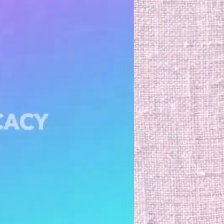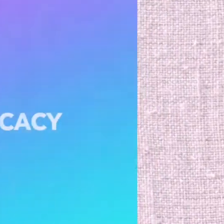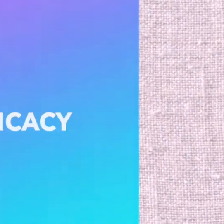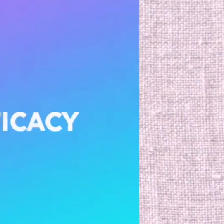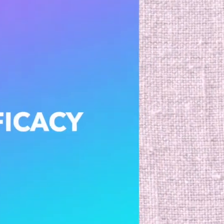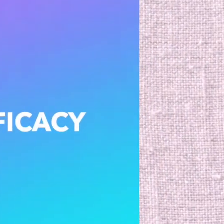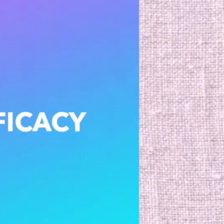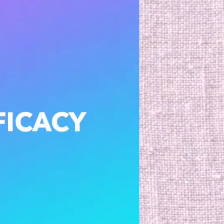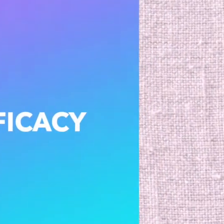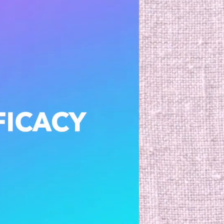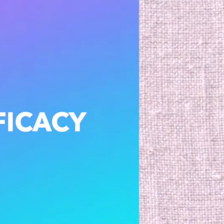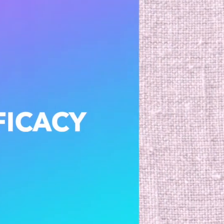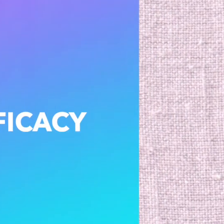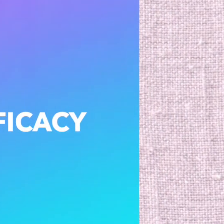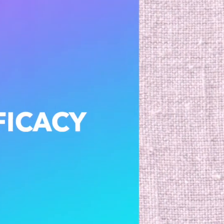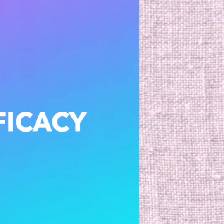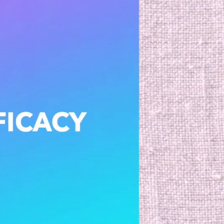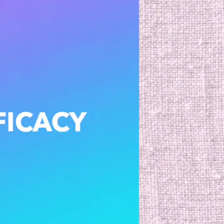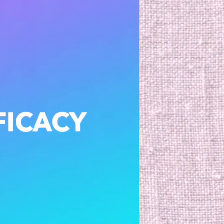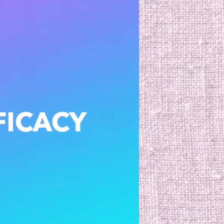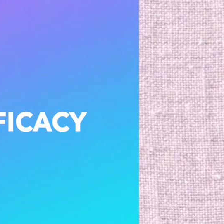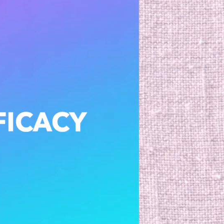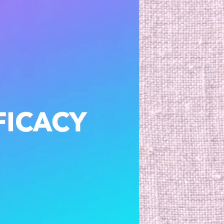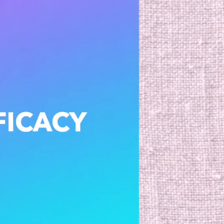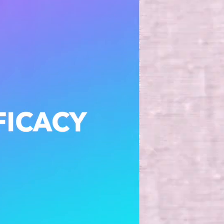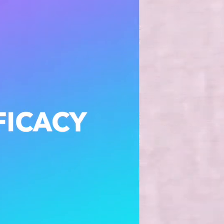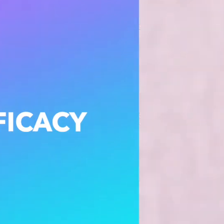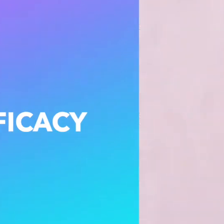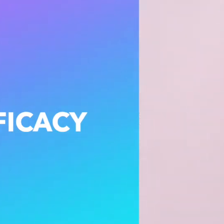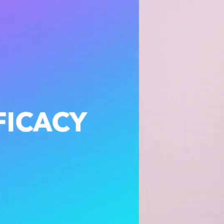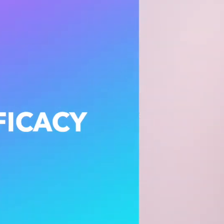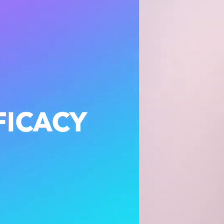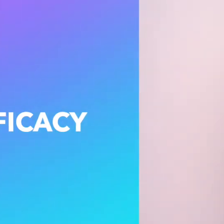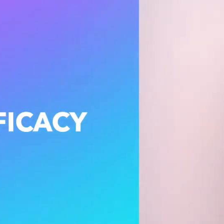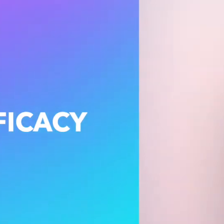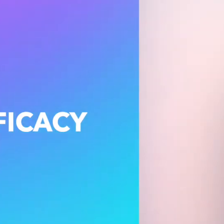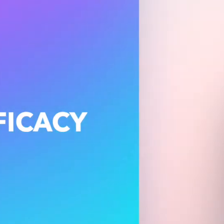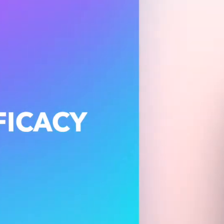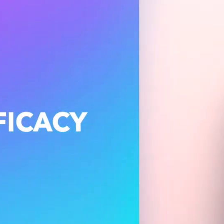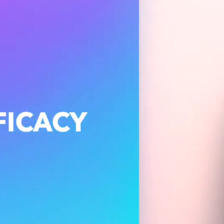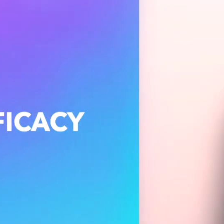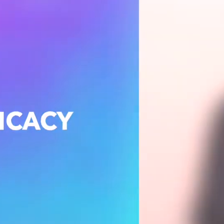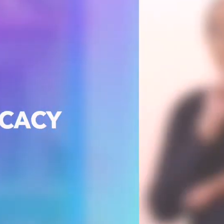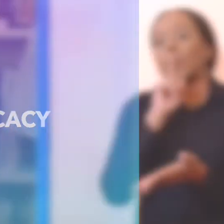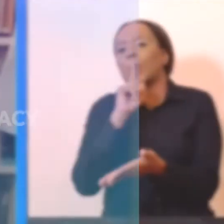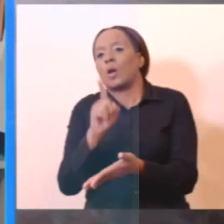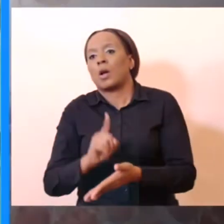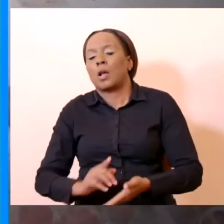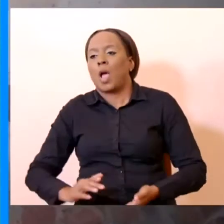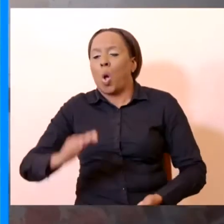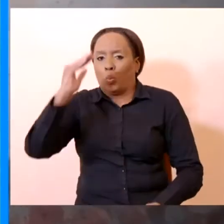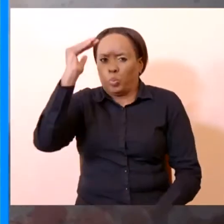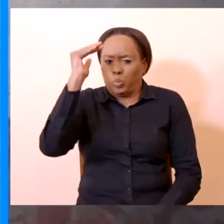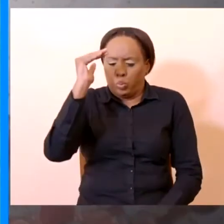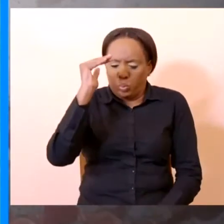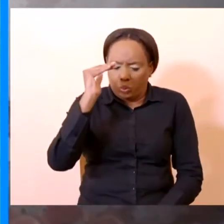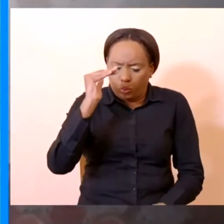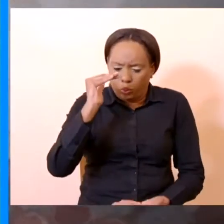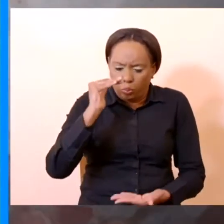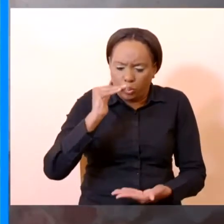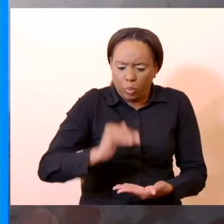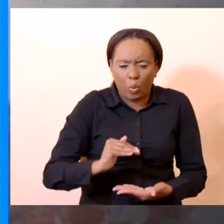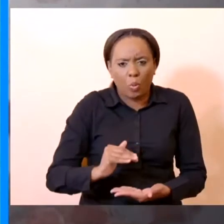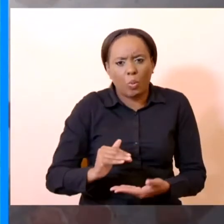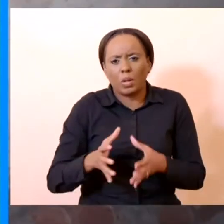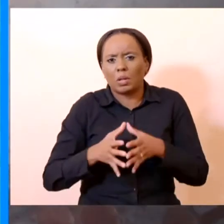date, all of them to date, have proven that they're efficacious in reducing severe illness and reducing death